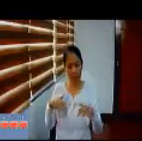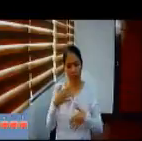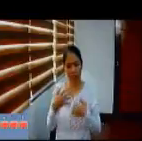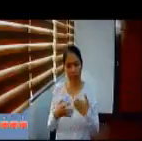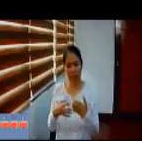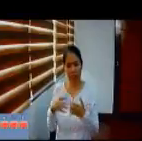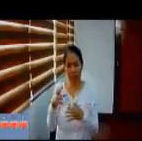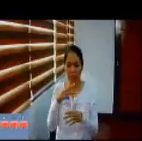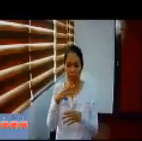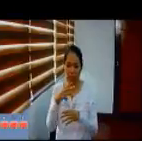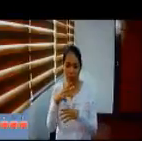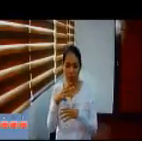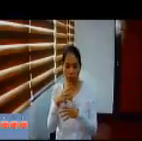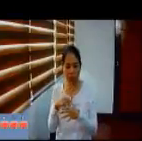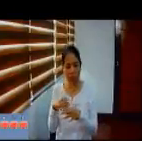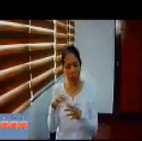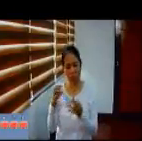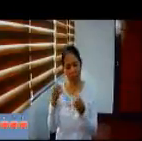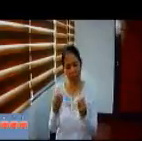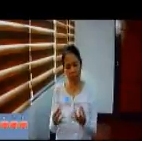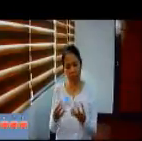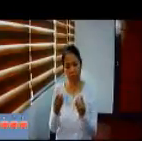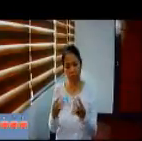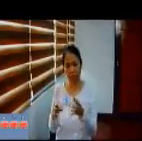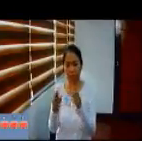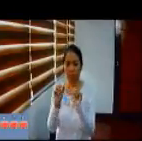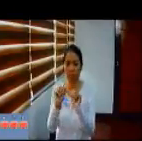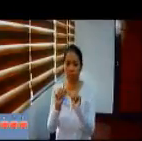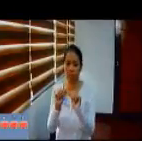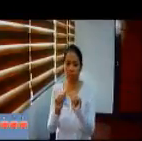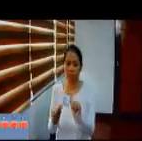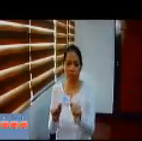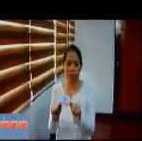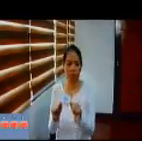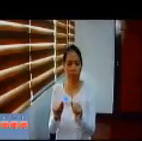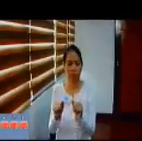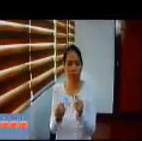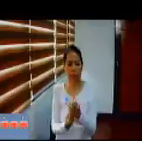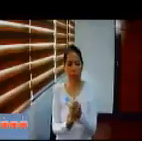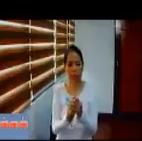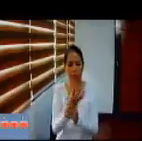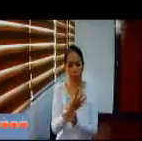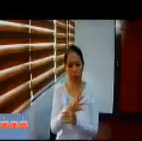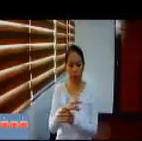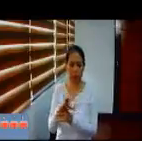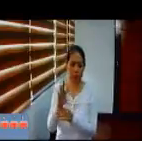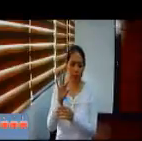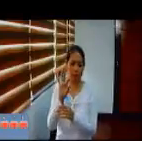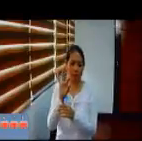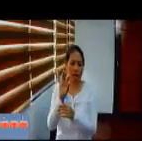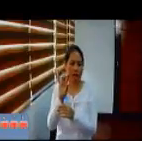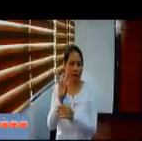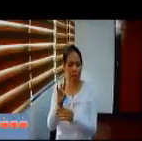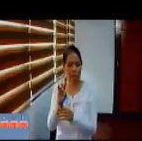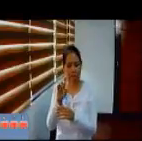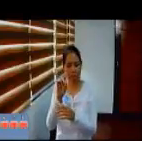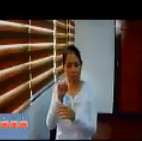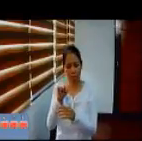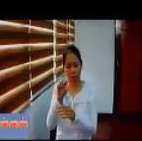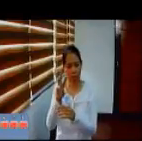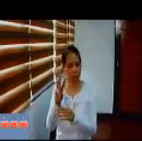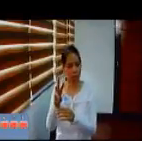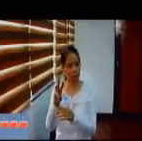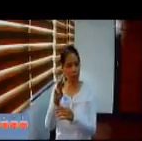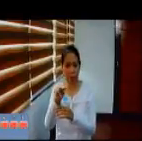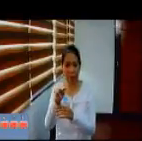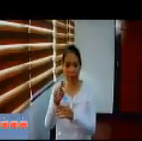Many of them can actually yield 7 to 9 metric tons. With decreasing salinity, Your Honors,